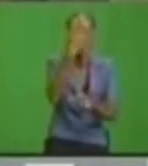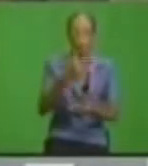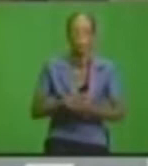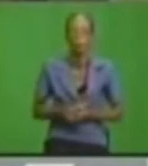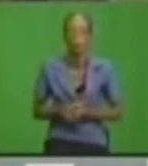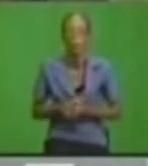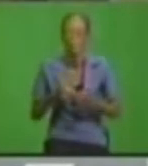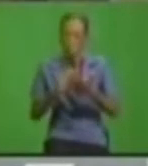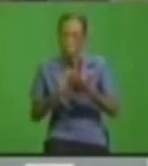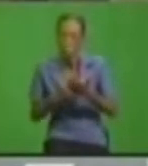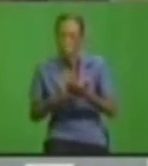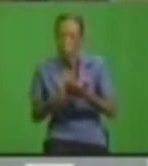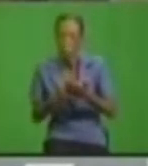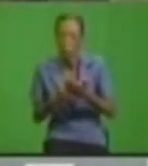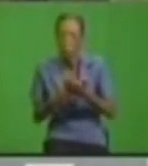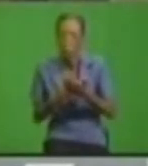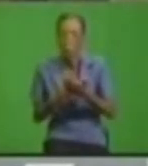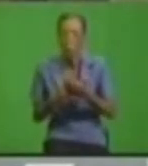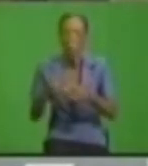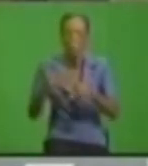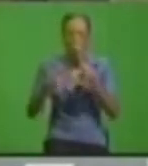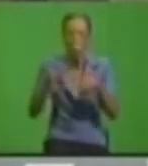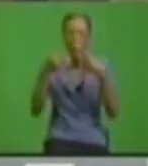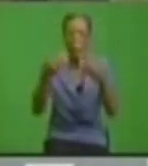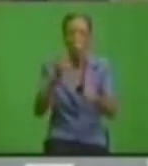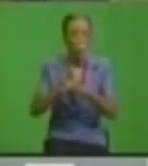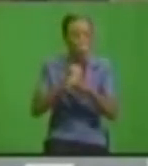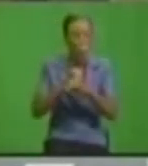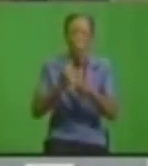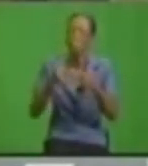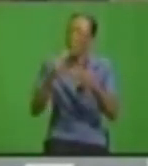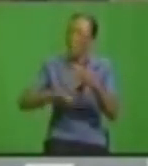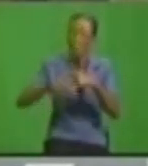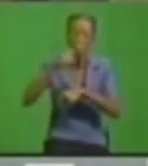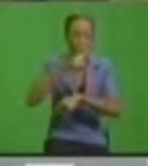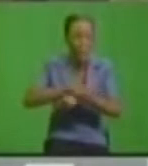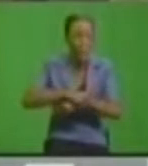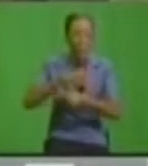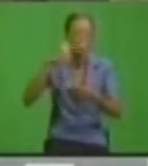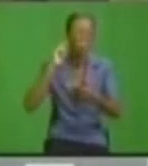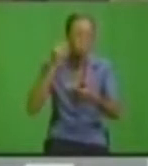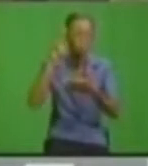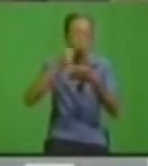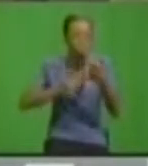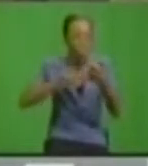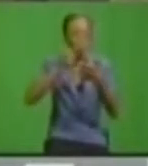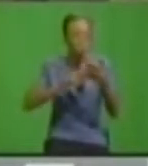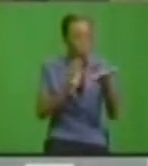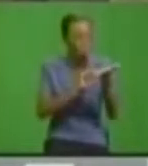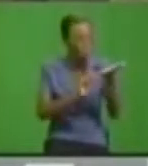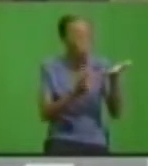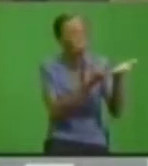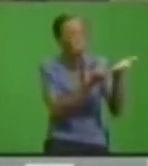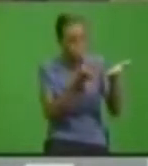large containers of work only to receive it bright and early next morning. Every piece of correspondence read and instructions